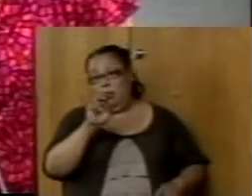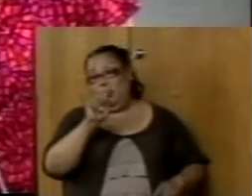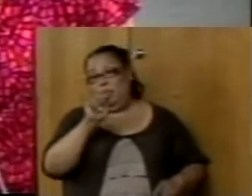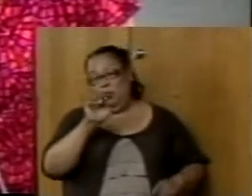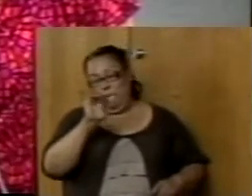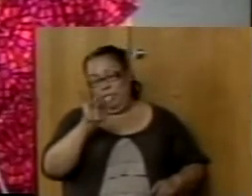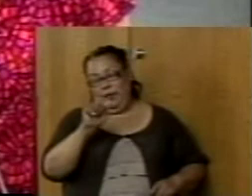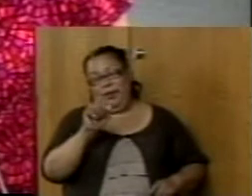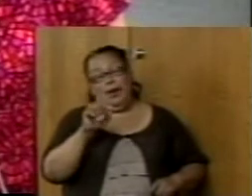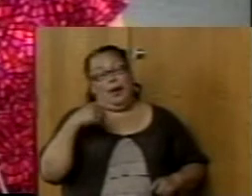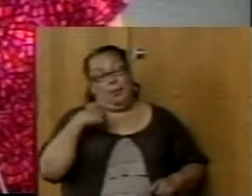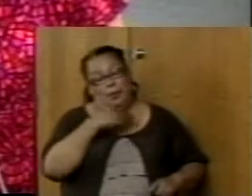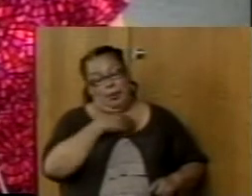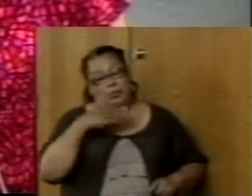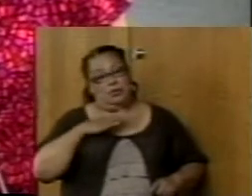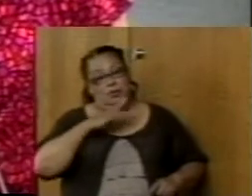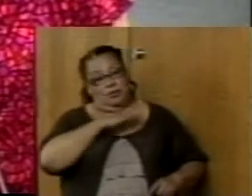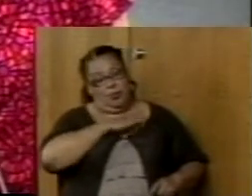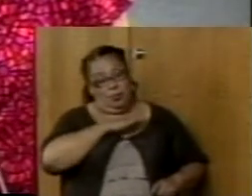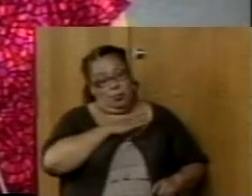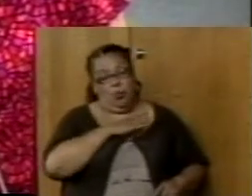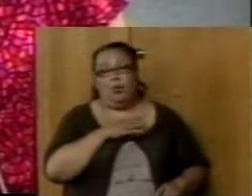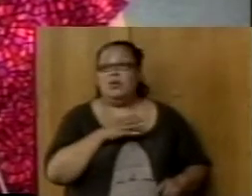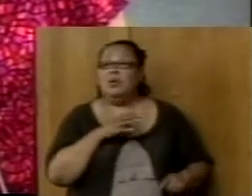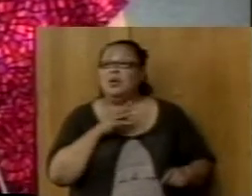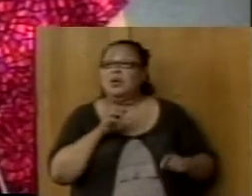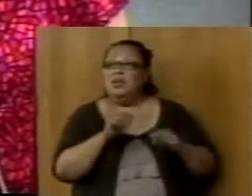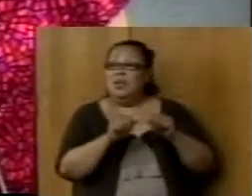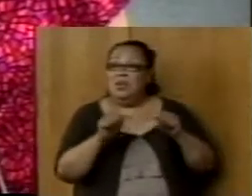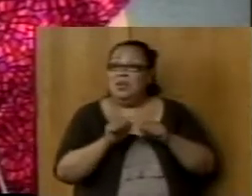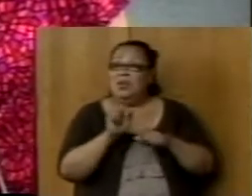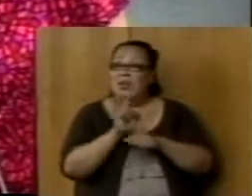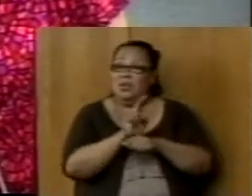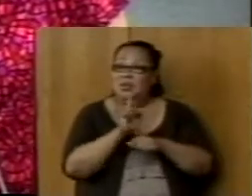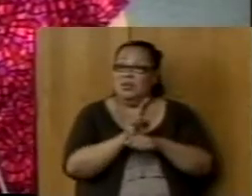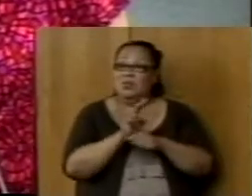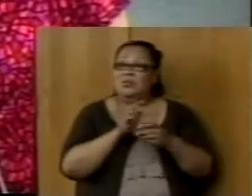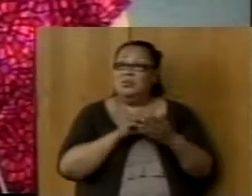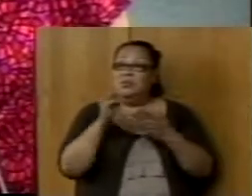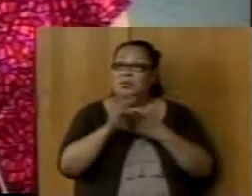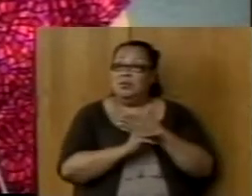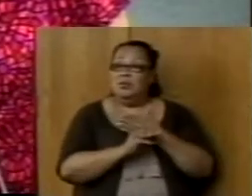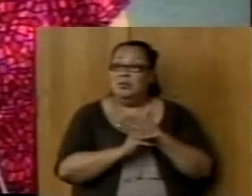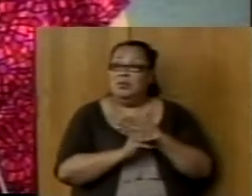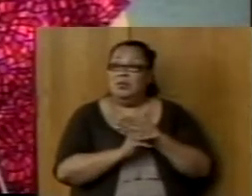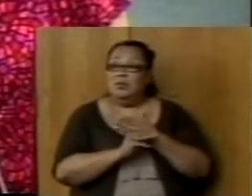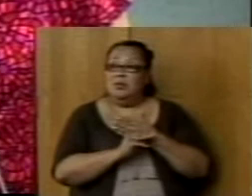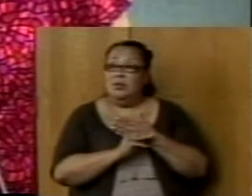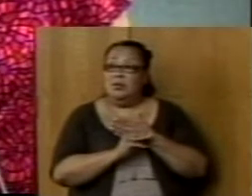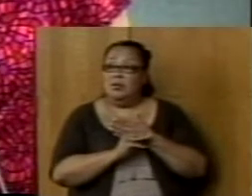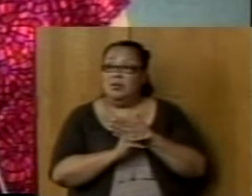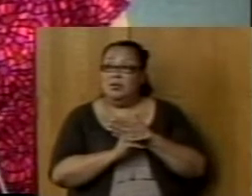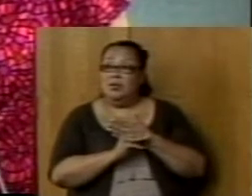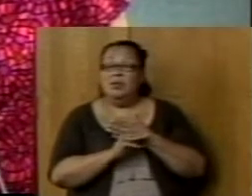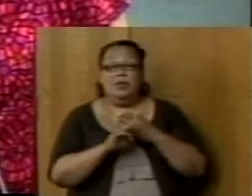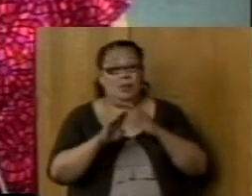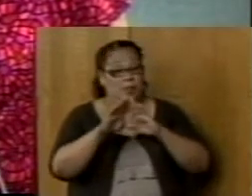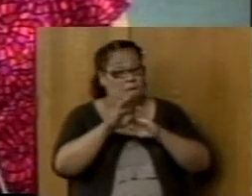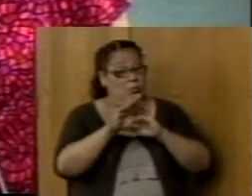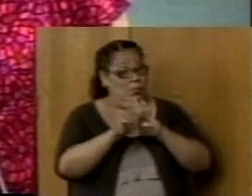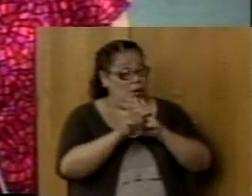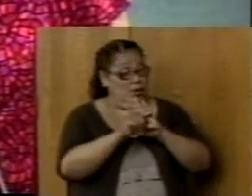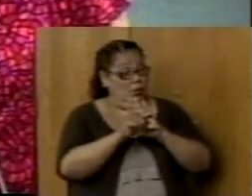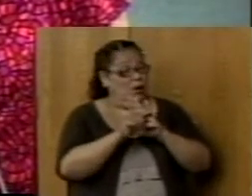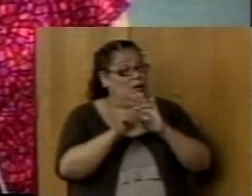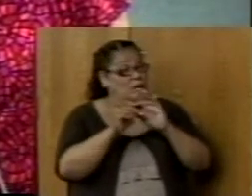members of the board, administration. First of all, in the area of usage of the program, in the background information, we've